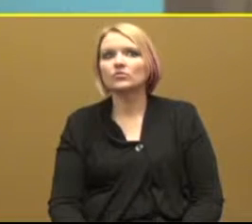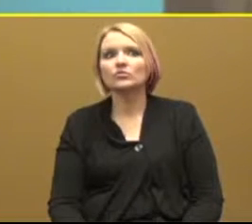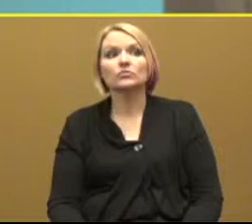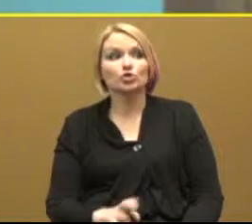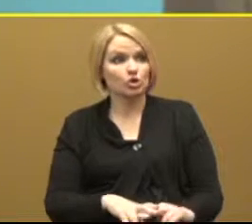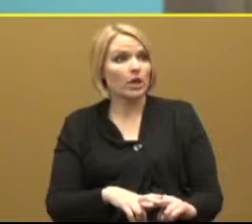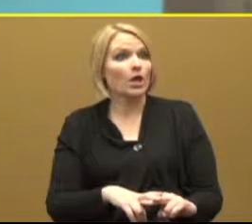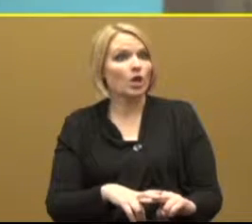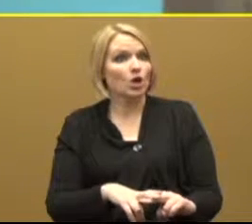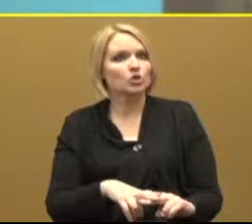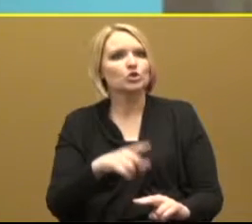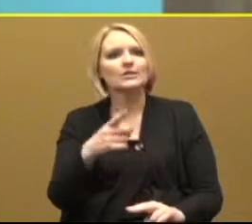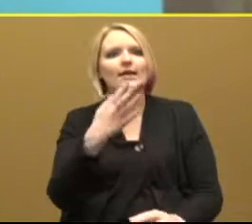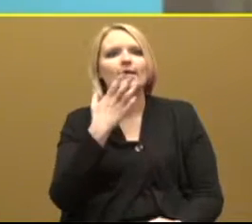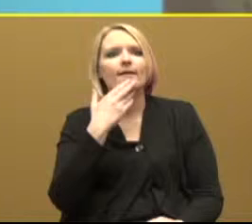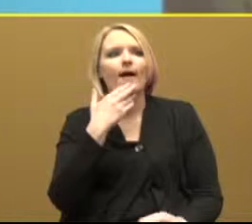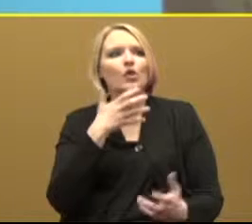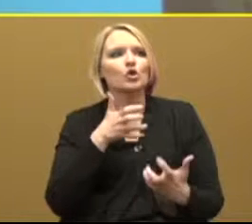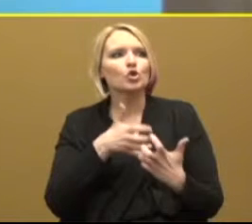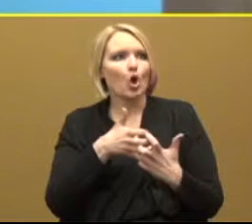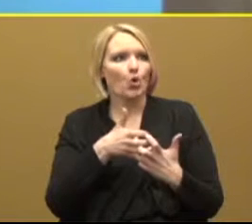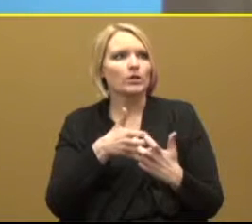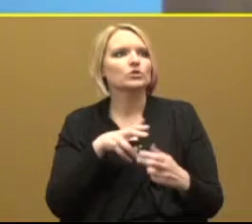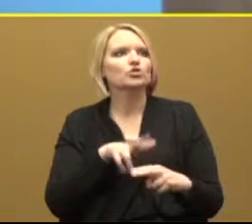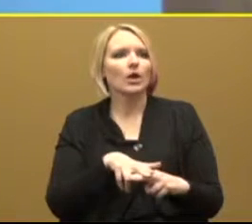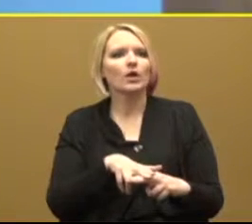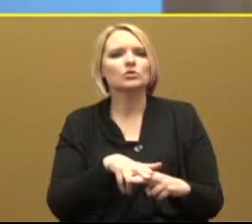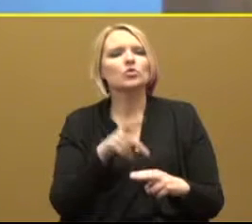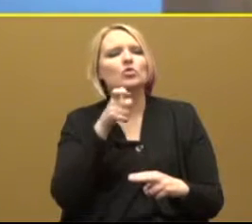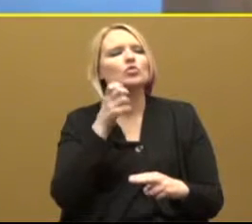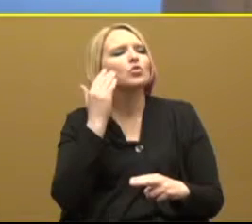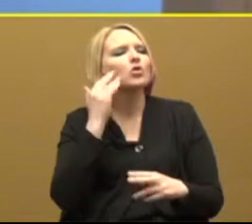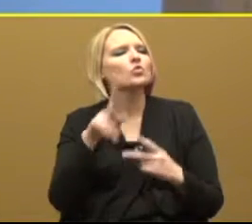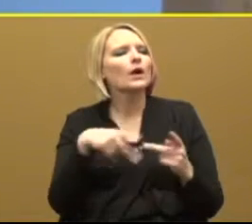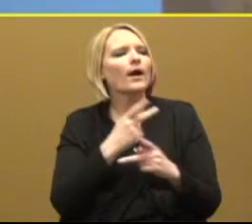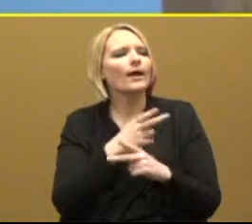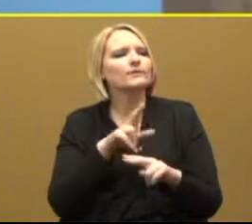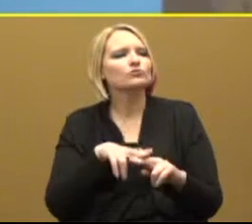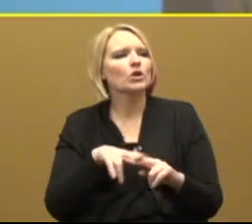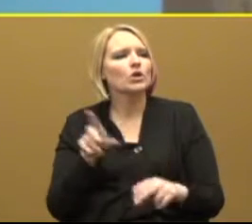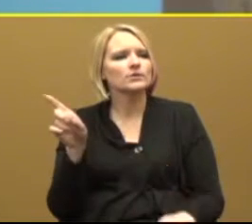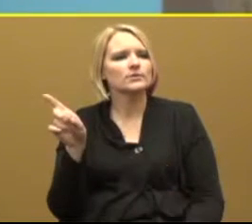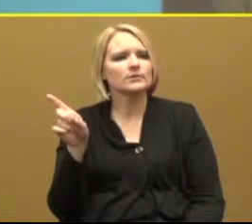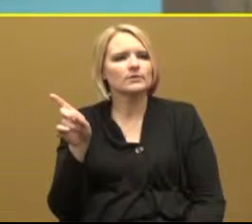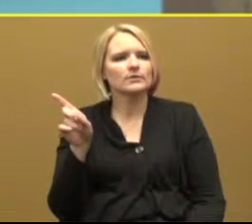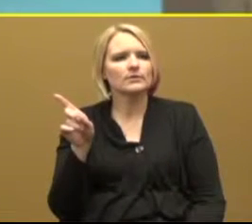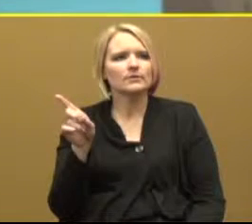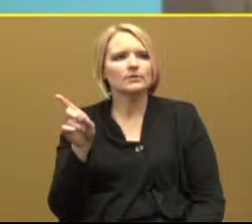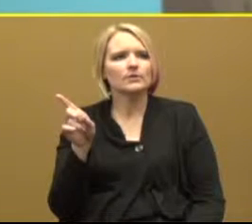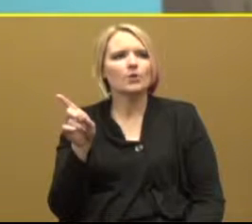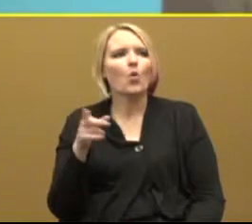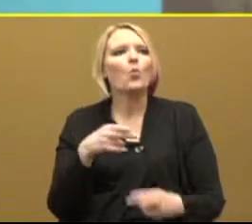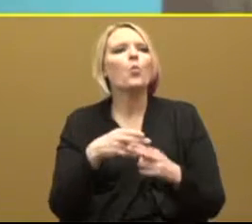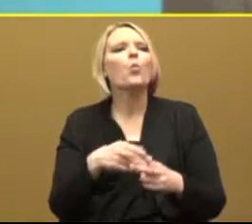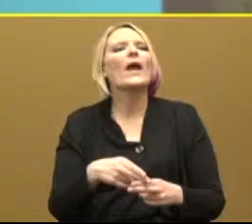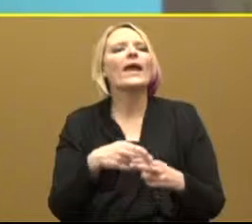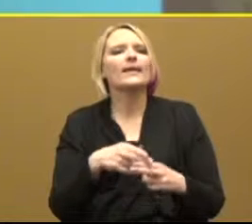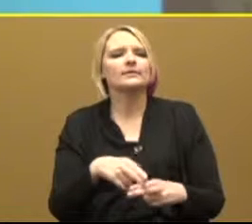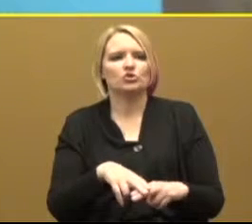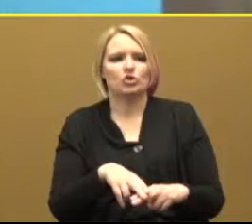Yeah, chairs. Color-coded chairs. Color-coded chairs. Who knows what kinds of chairs these are? Weight